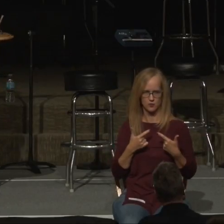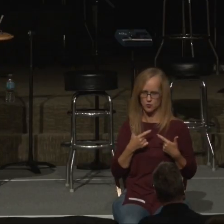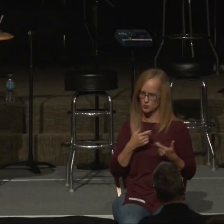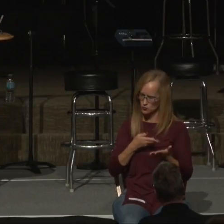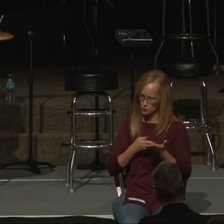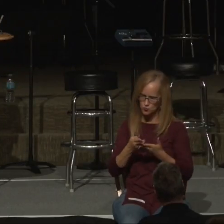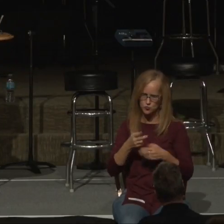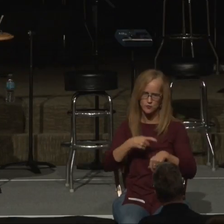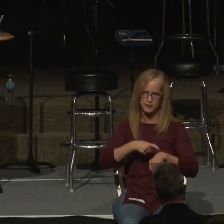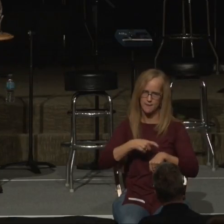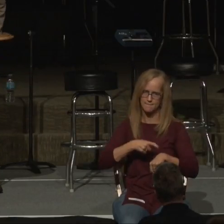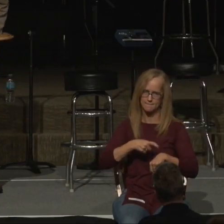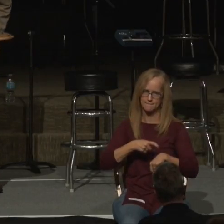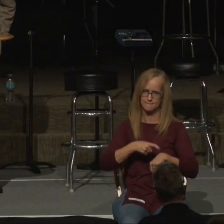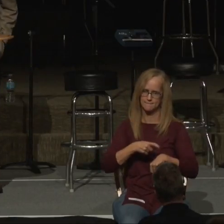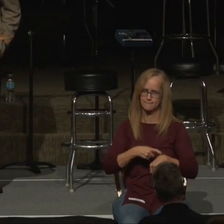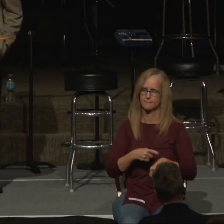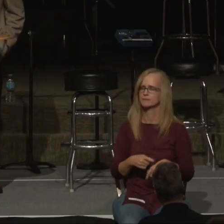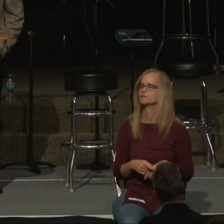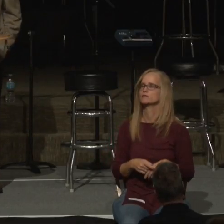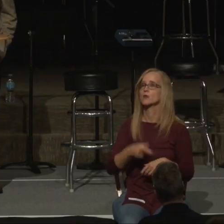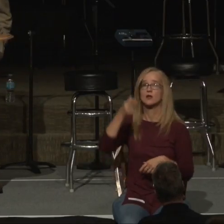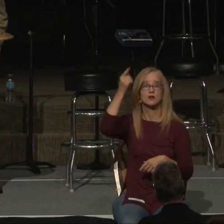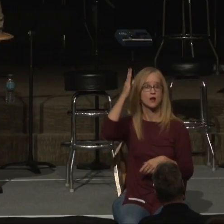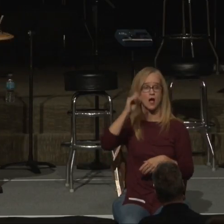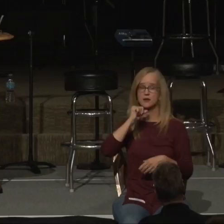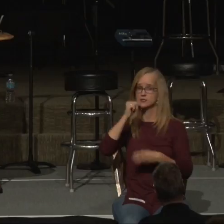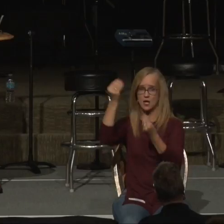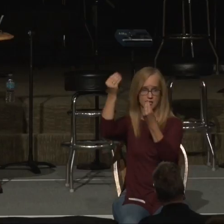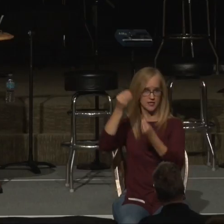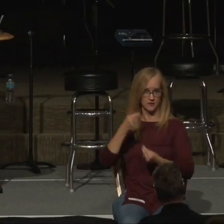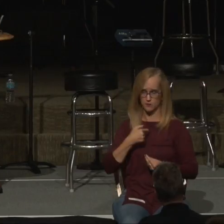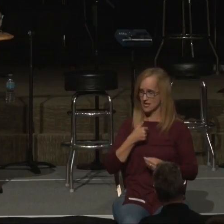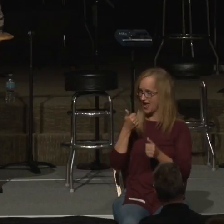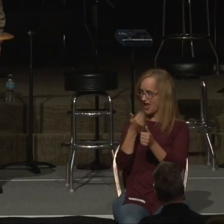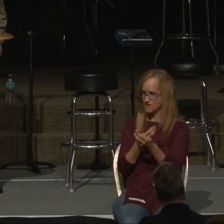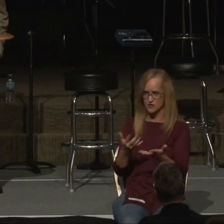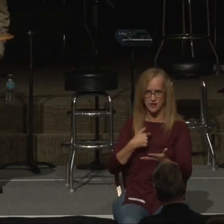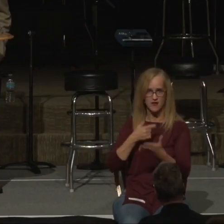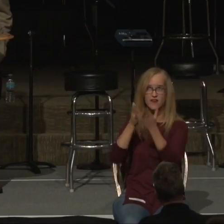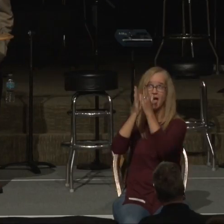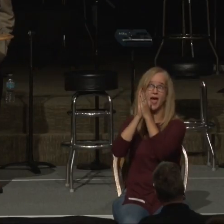Truth time here. God has not given me everything I've asked for.